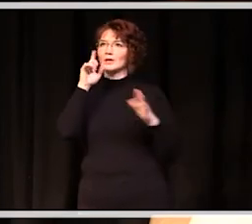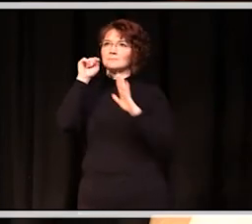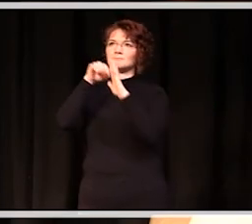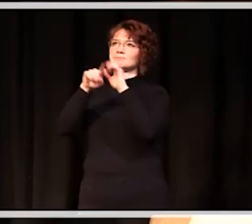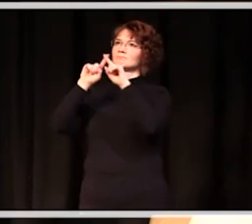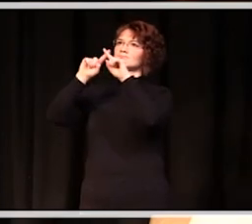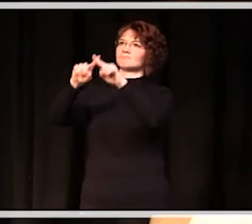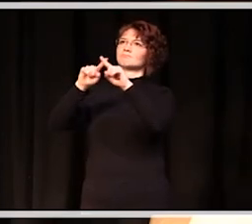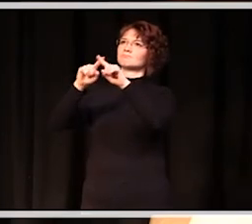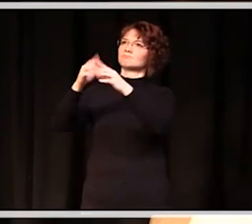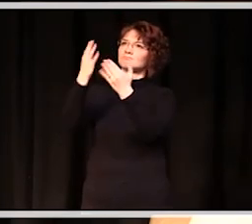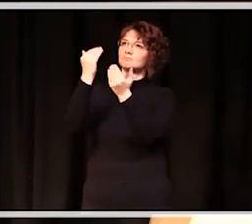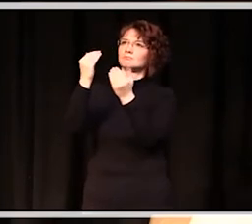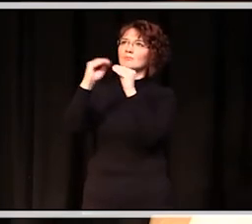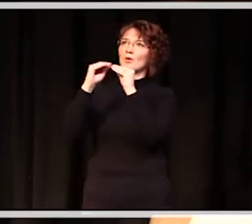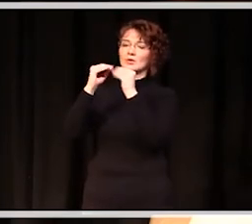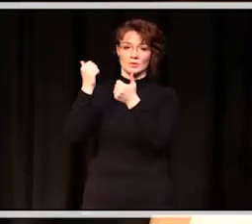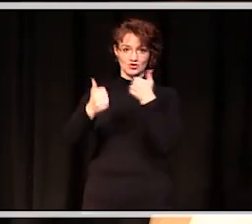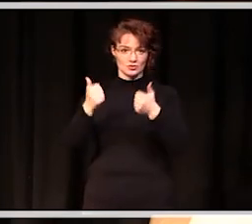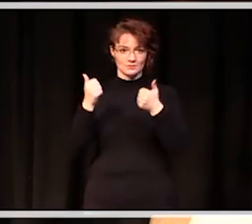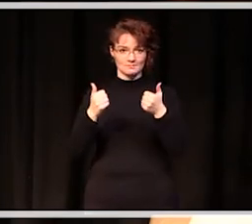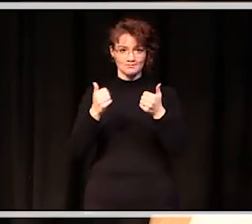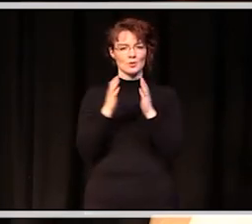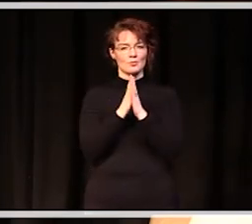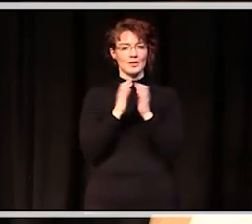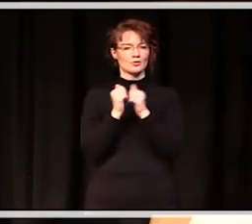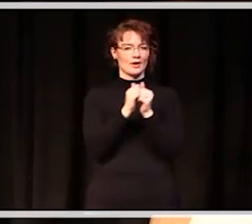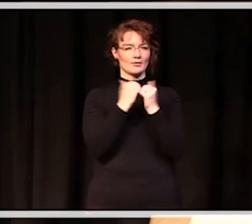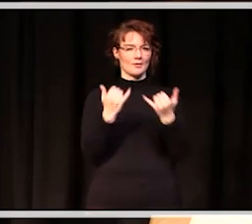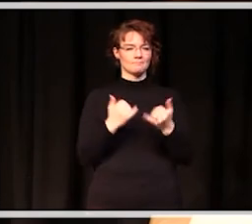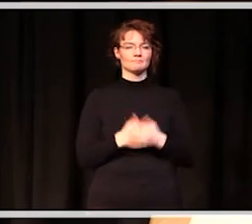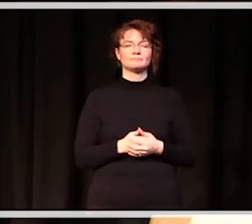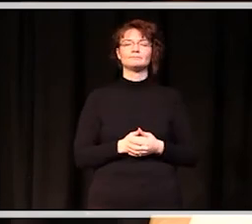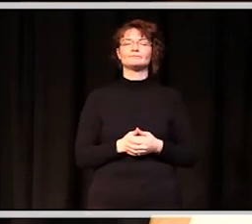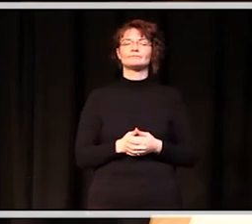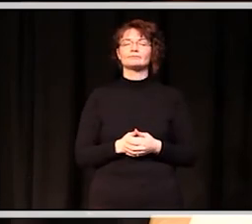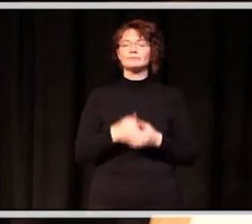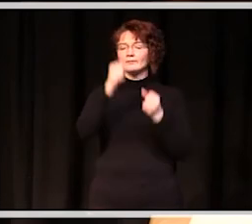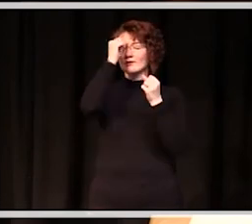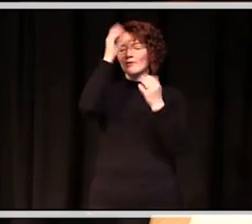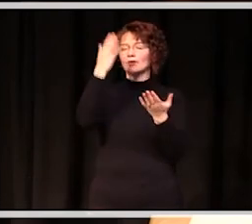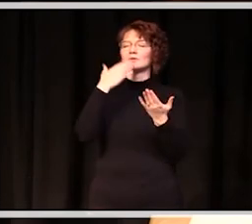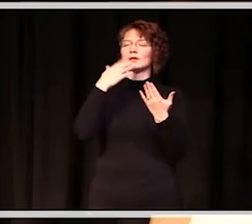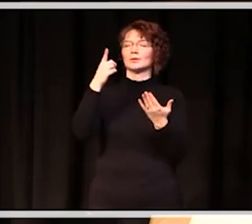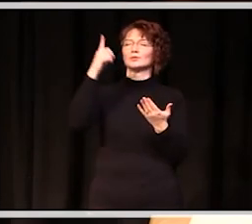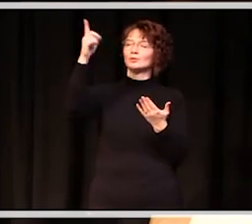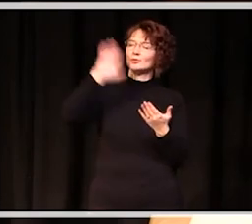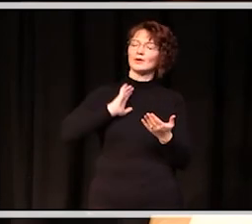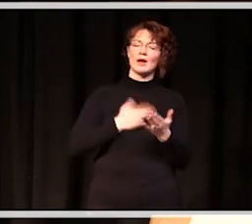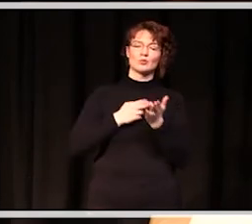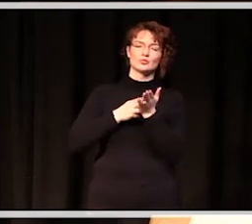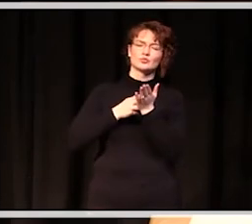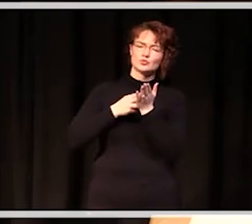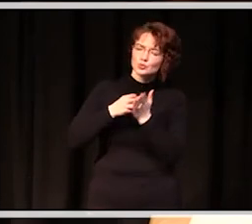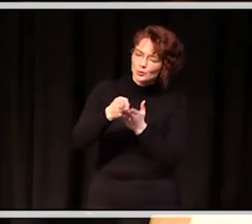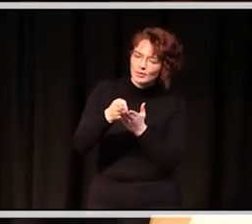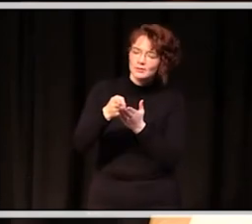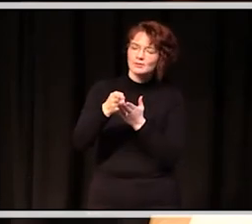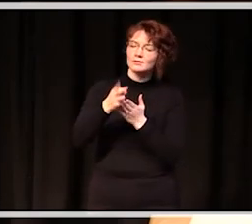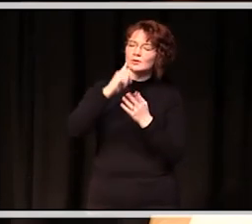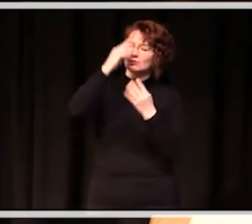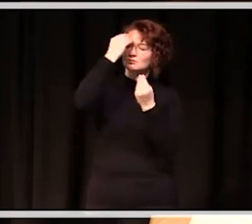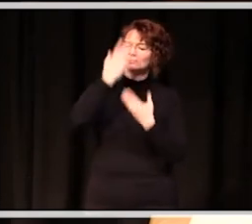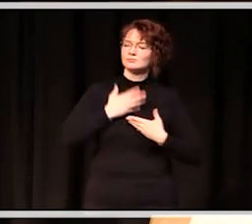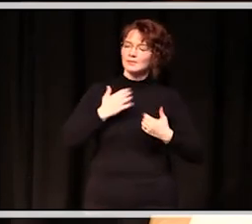our life? Let's pray about that. So Father, we thank you that you are truth. And that you speak words